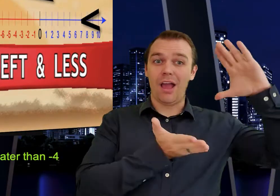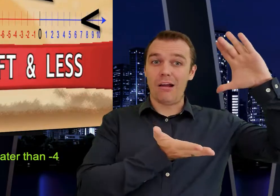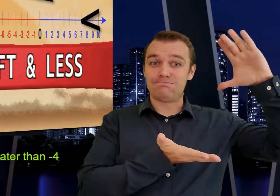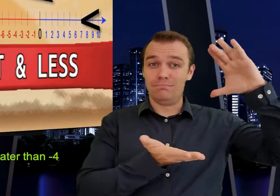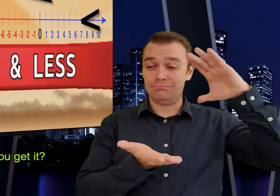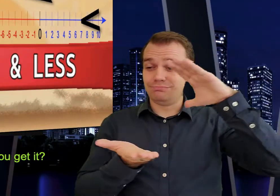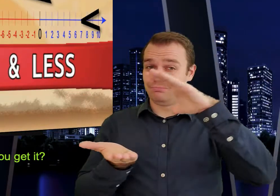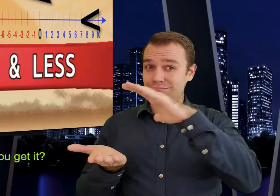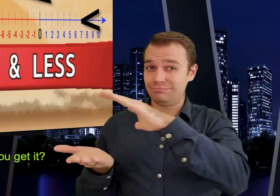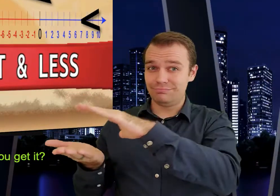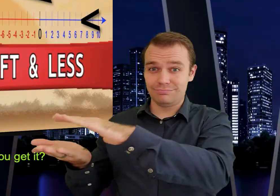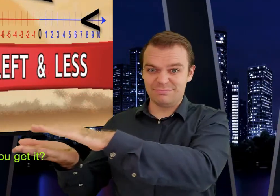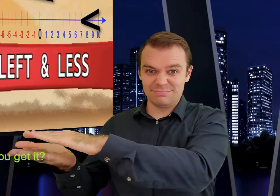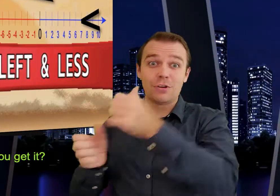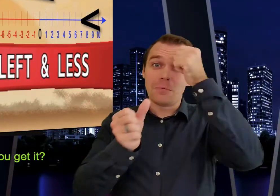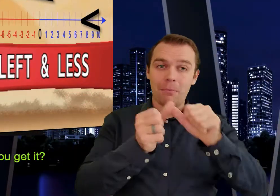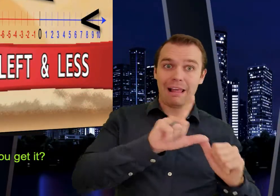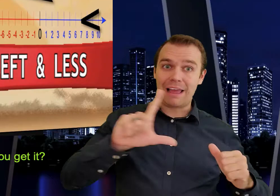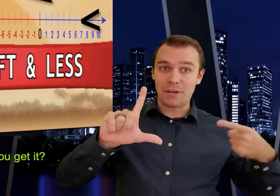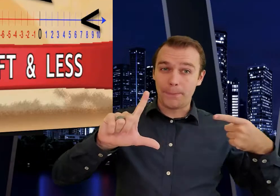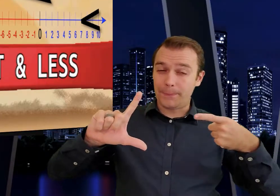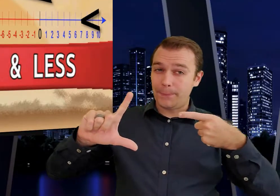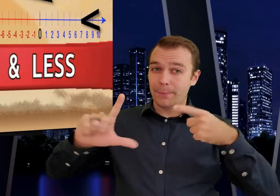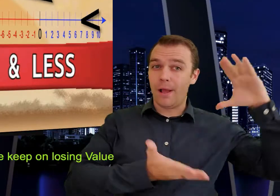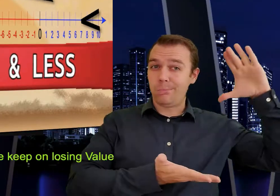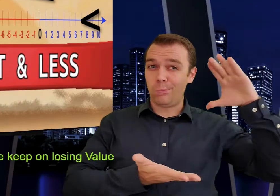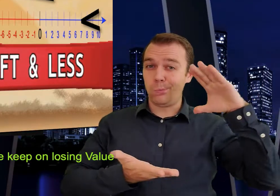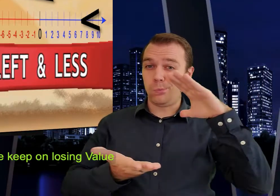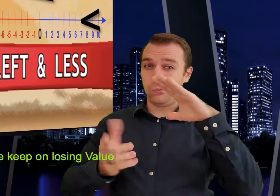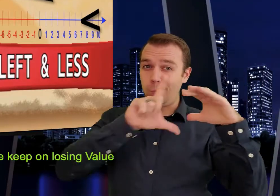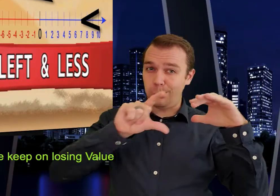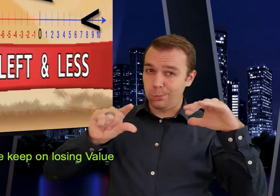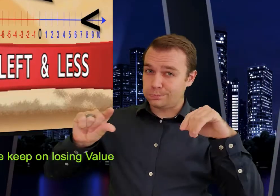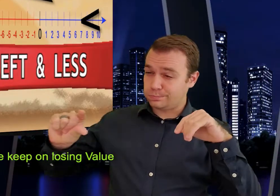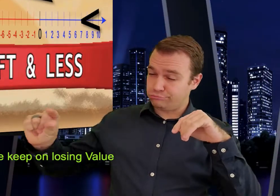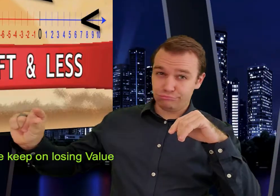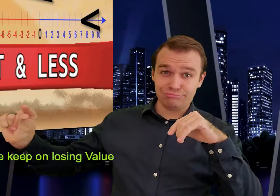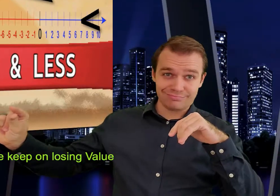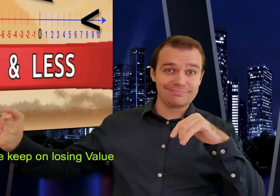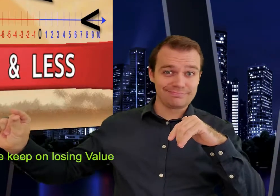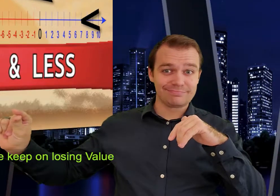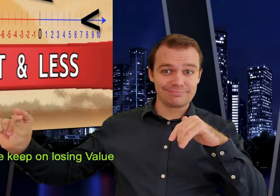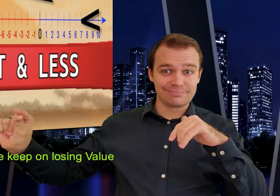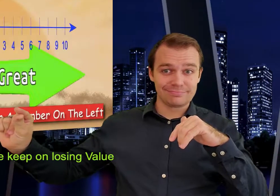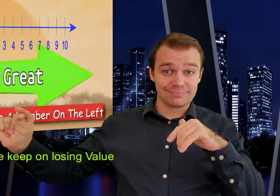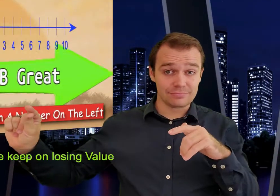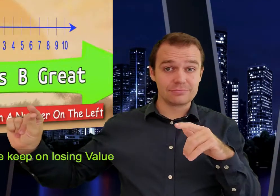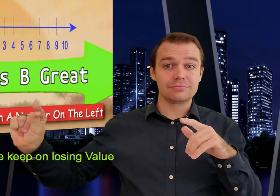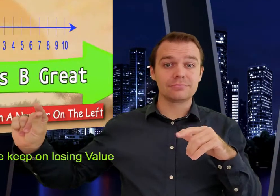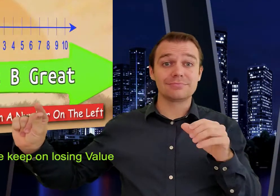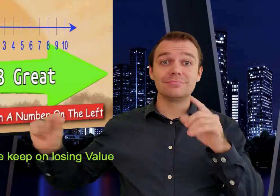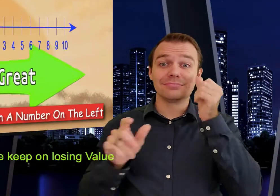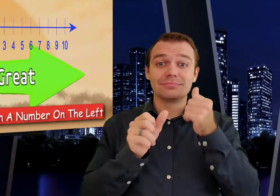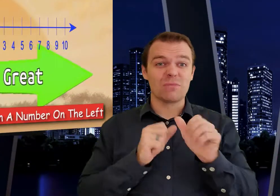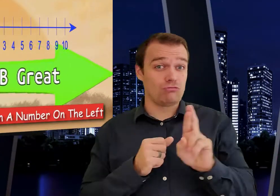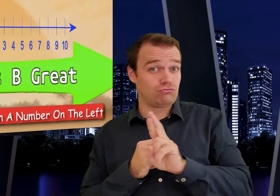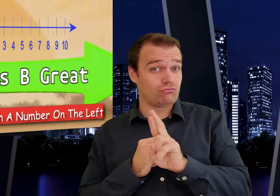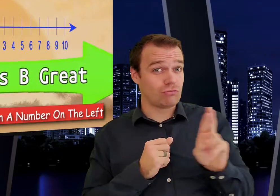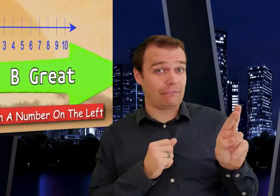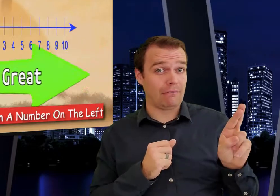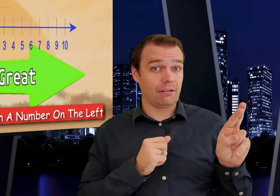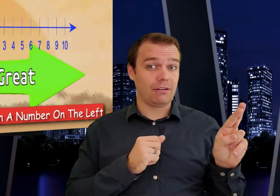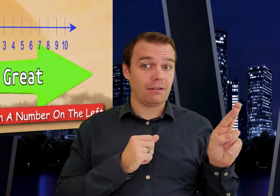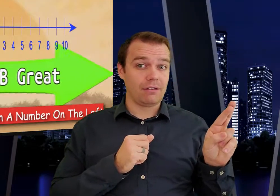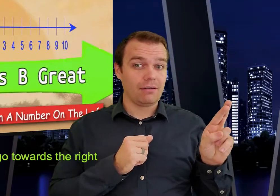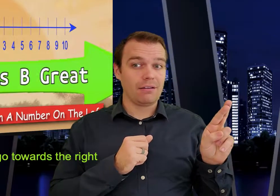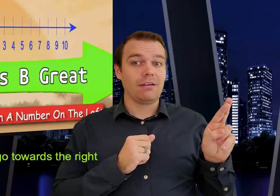4. Getting it? So whenever you're on the left, you'll keep on losing the value. Getting it? And whenever you go